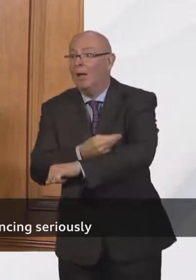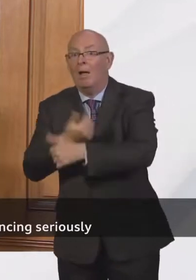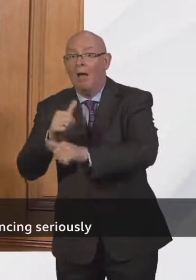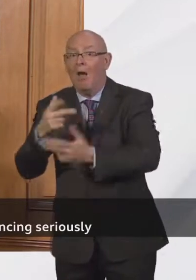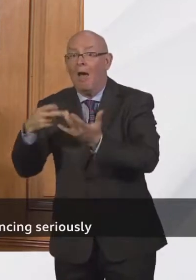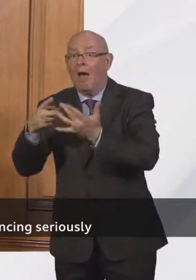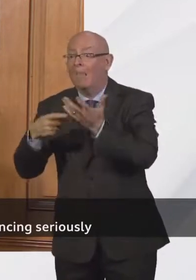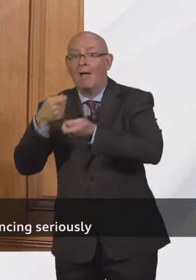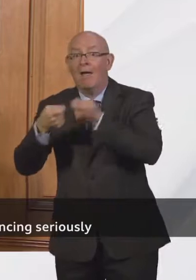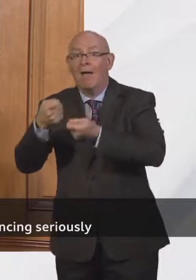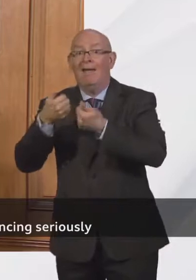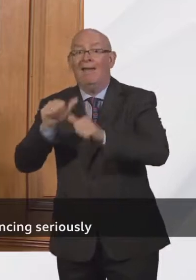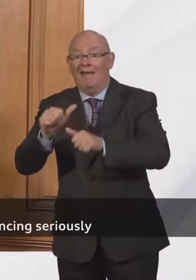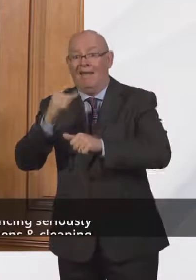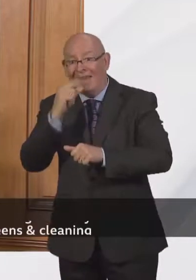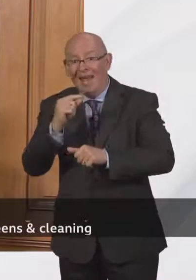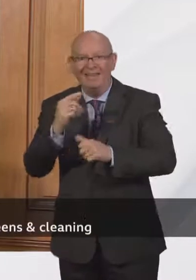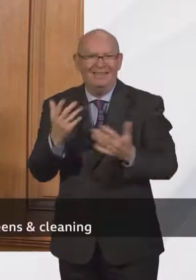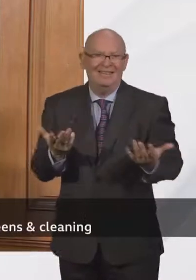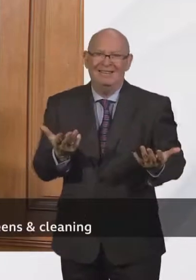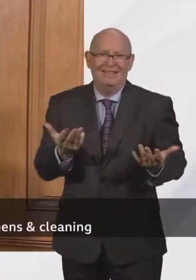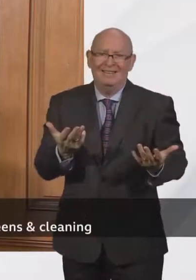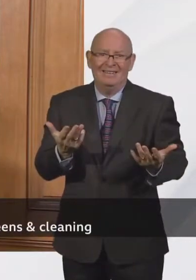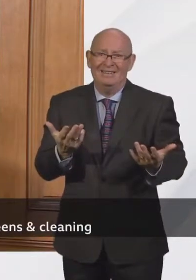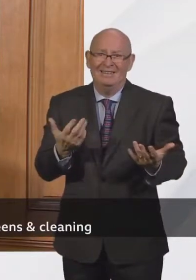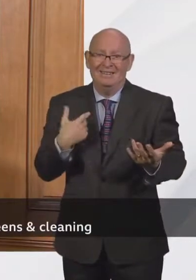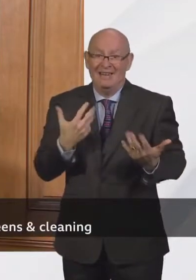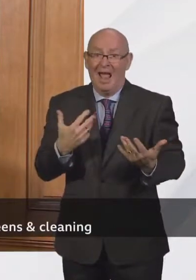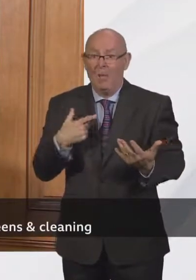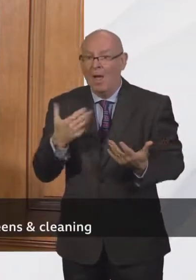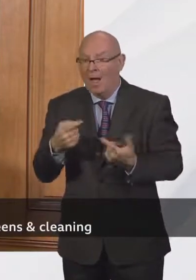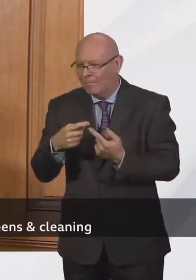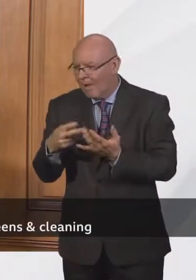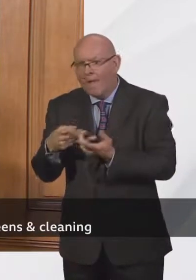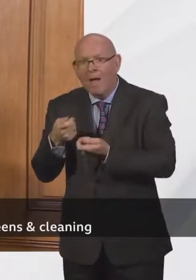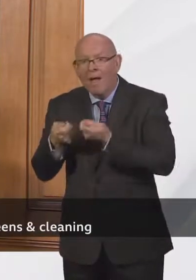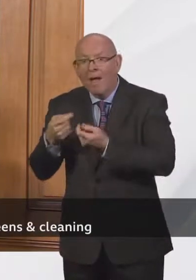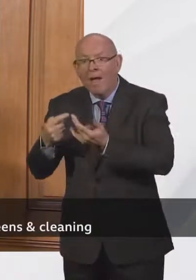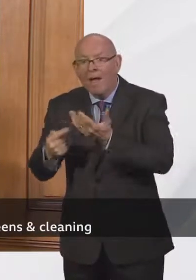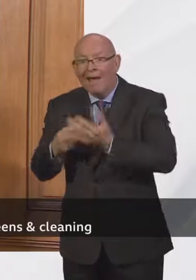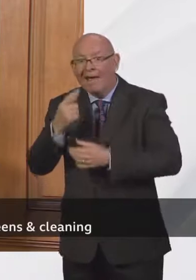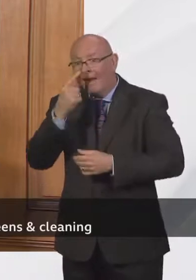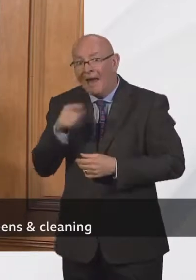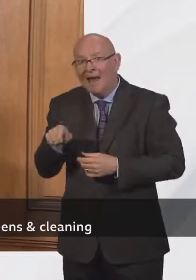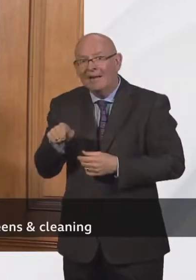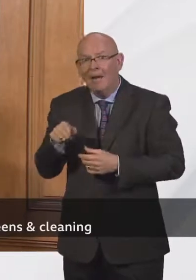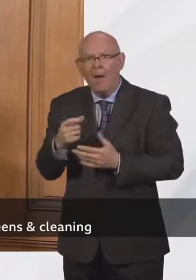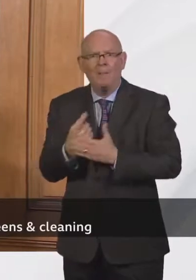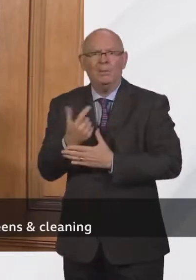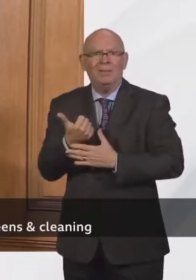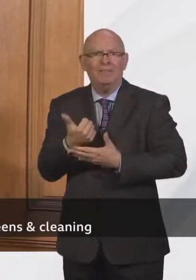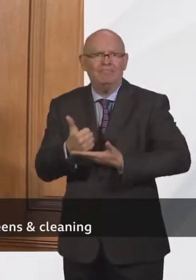right profile to work. And I think those are the key ways in which we think about exiting this. And